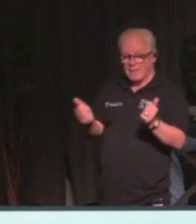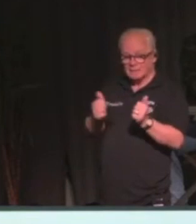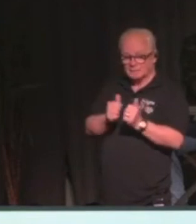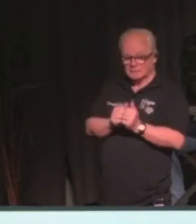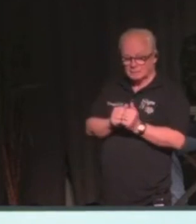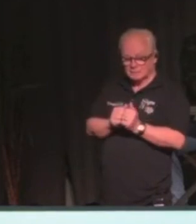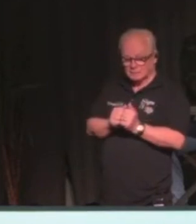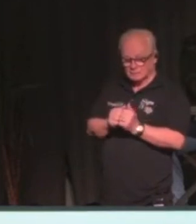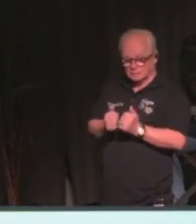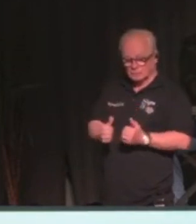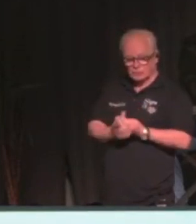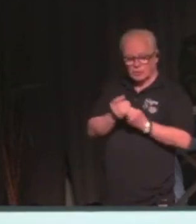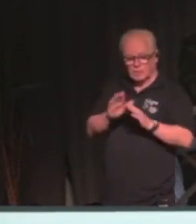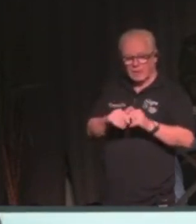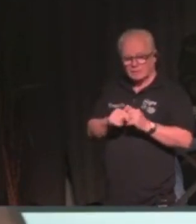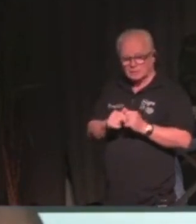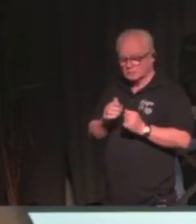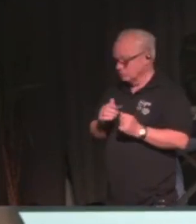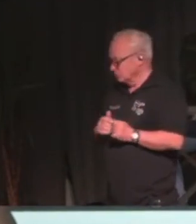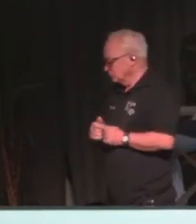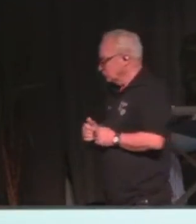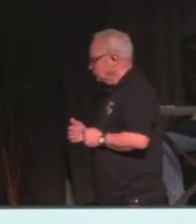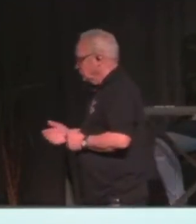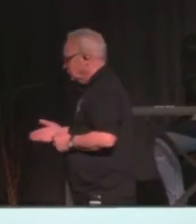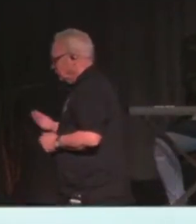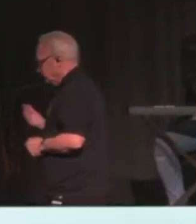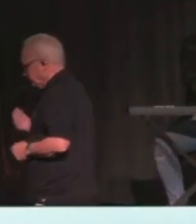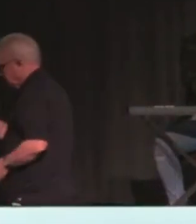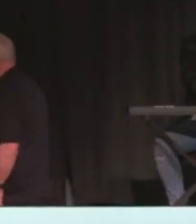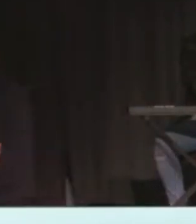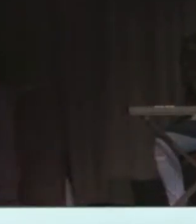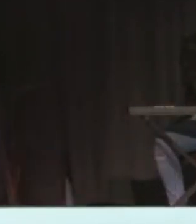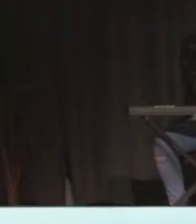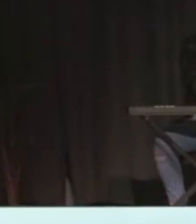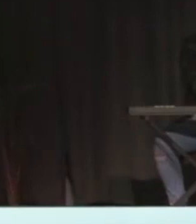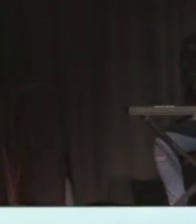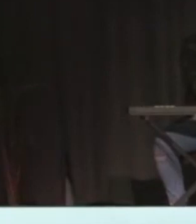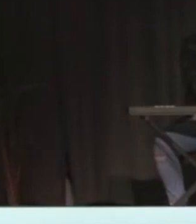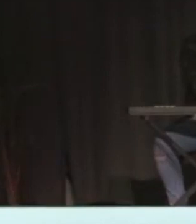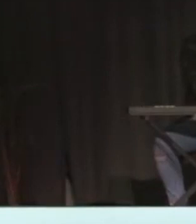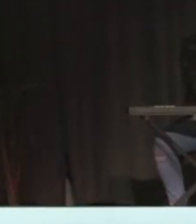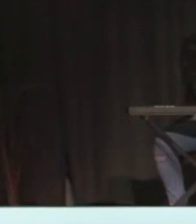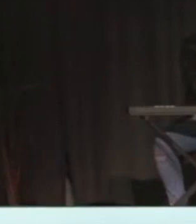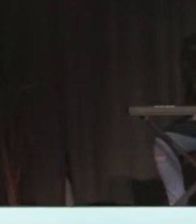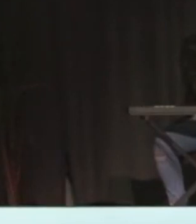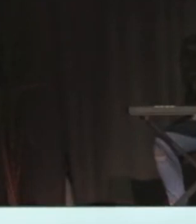amen. God bless you. While your head's bowed, I wonder, is there somebody here this morning and you're conscious of your